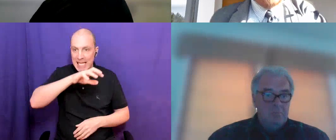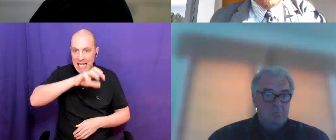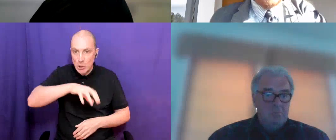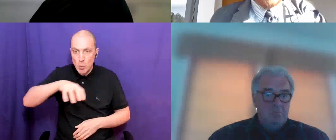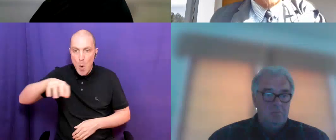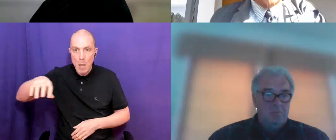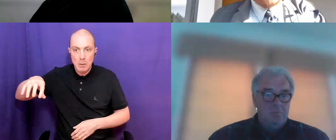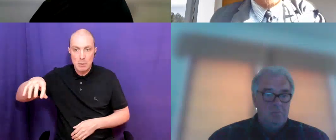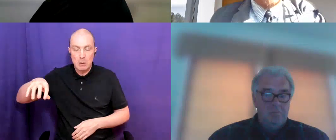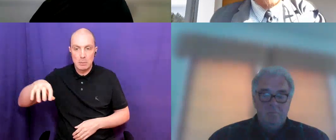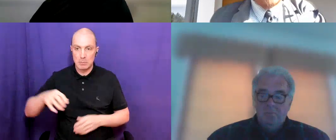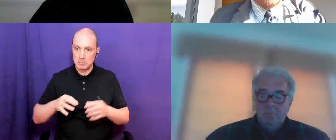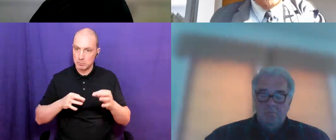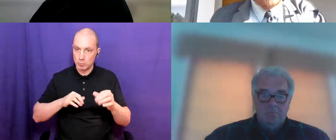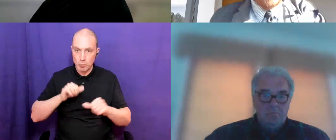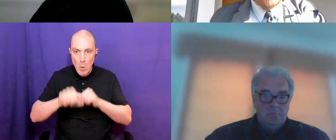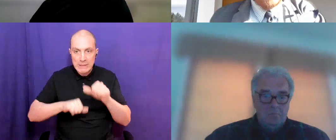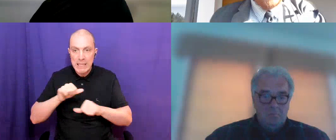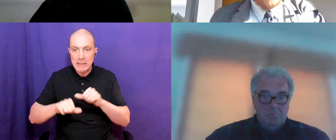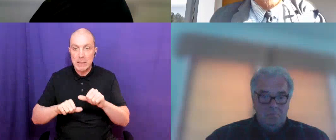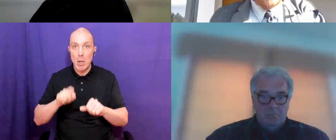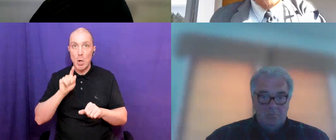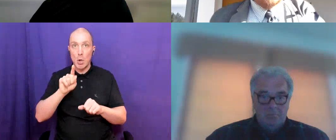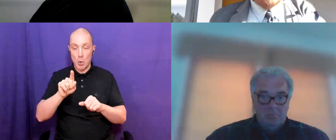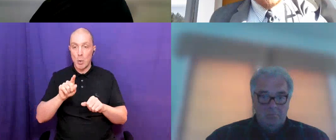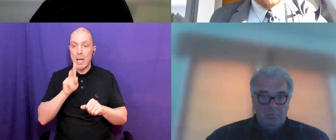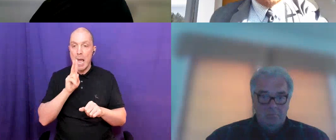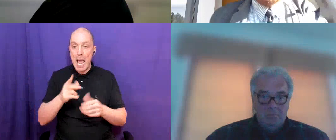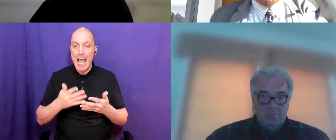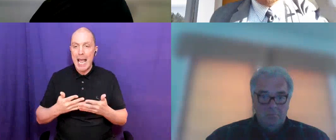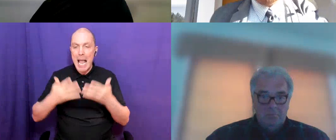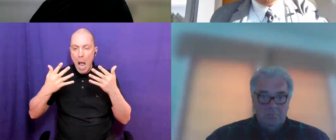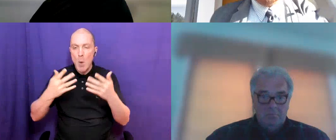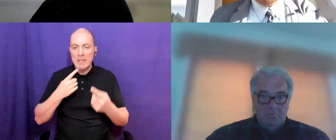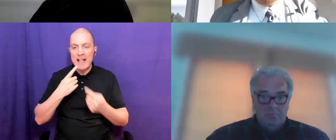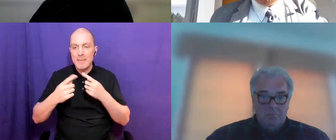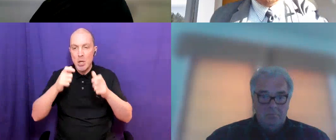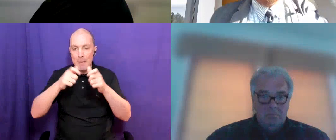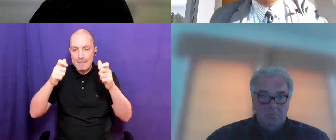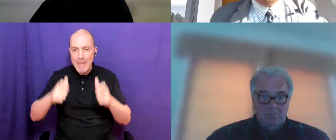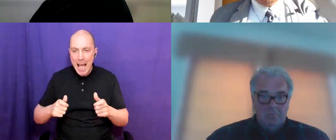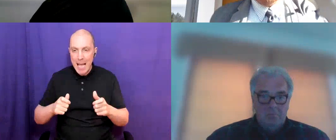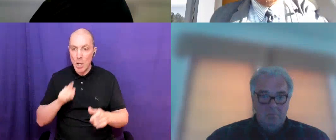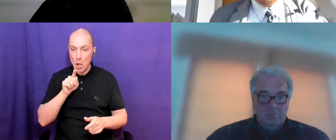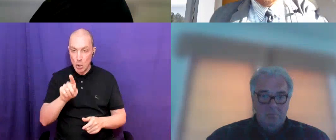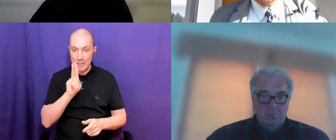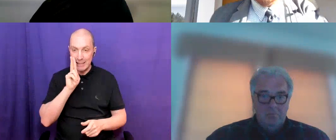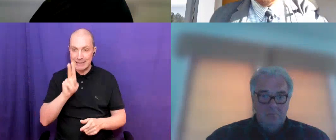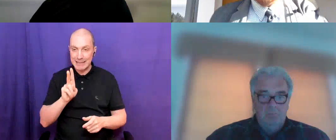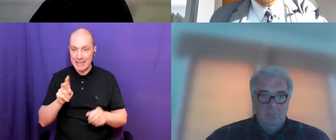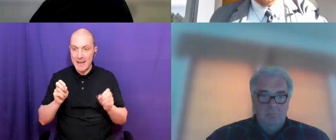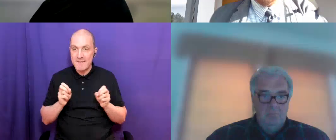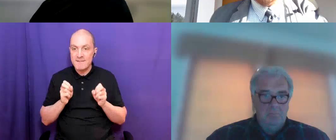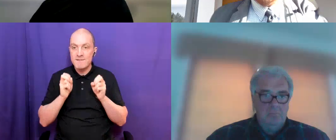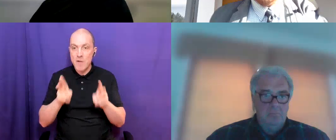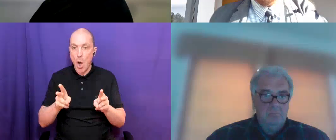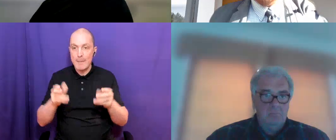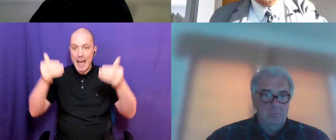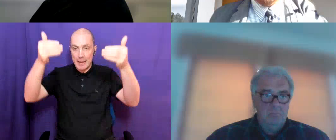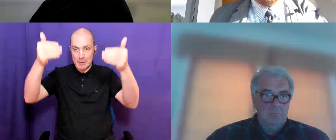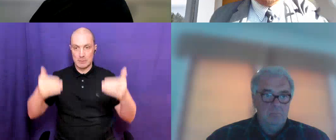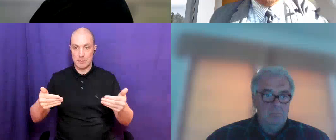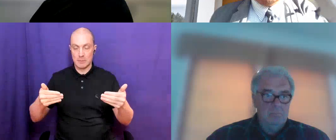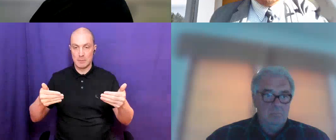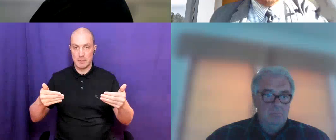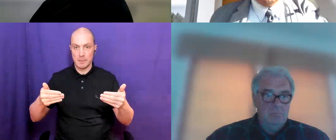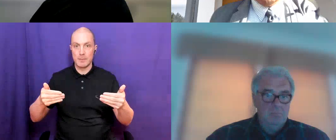you see the count information pack, you'll see the kind of format of those displays. On Friday, the 6th of